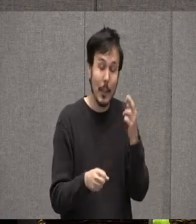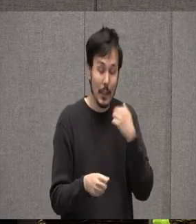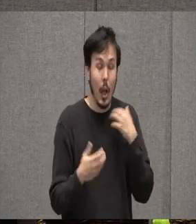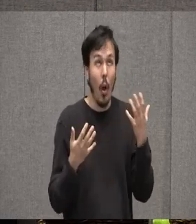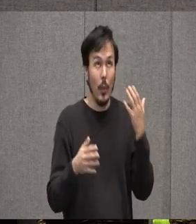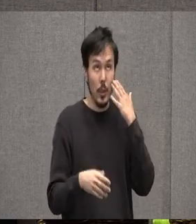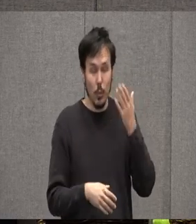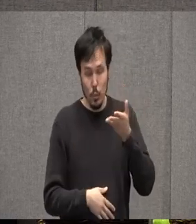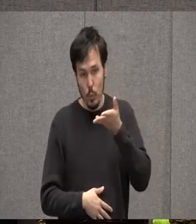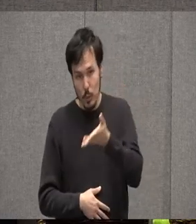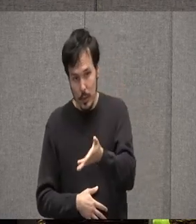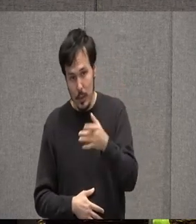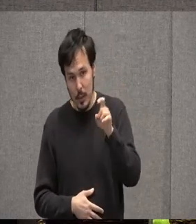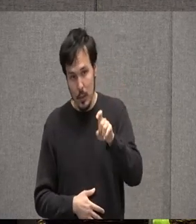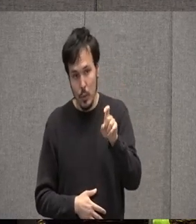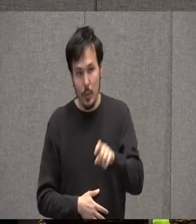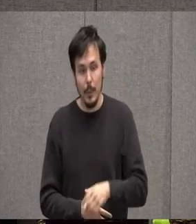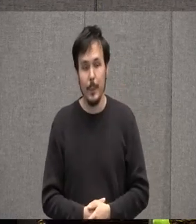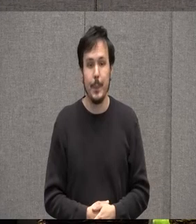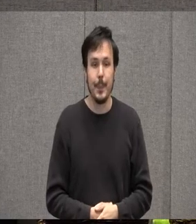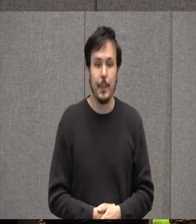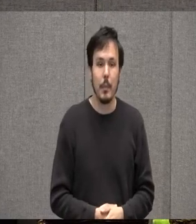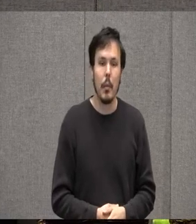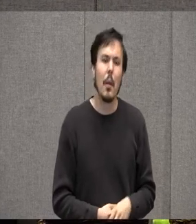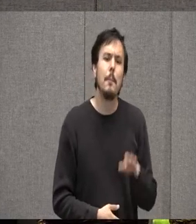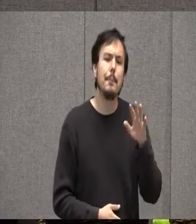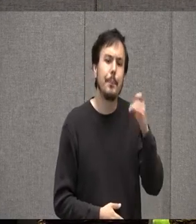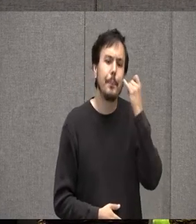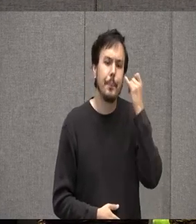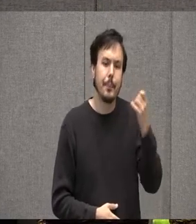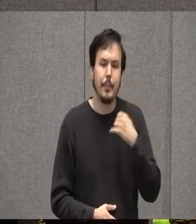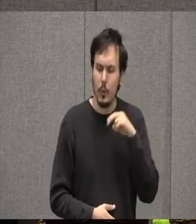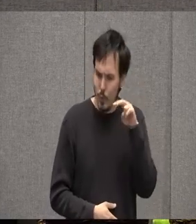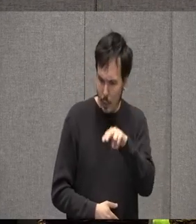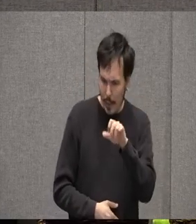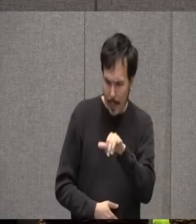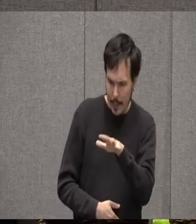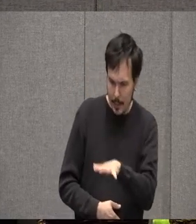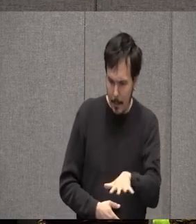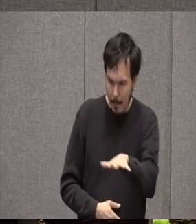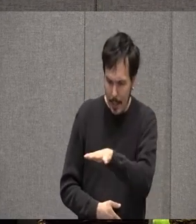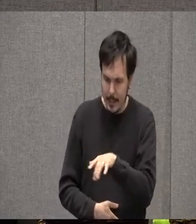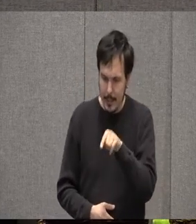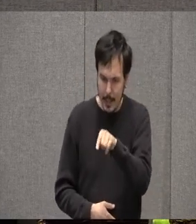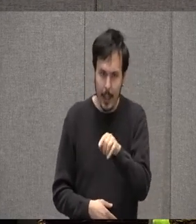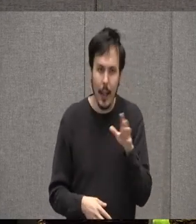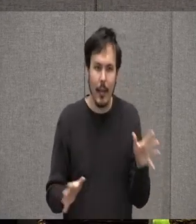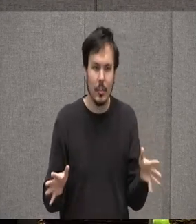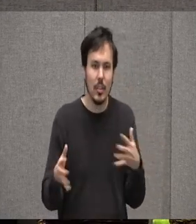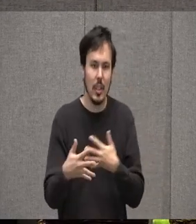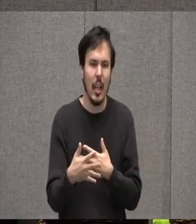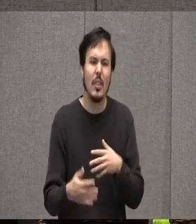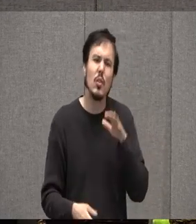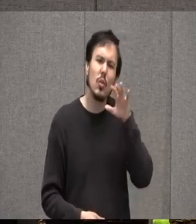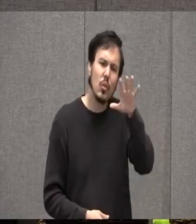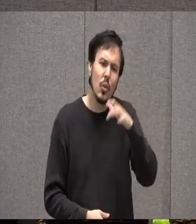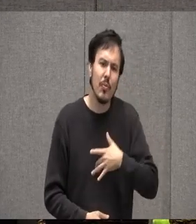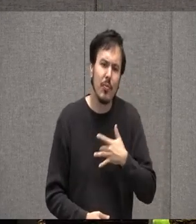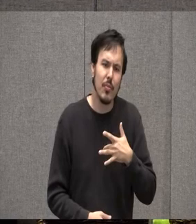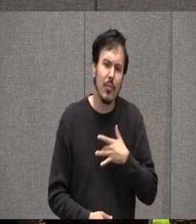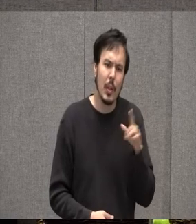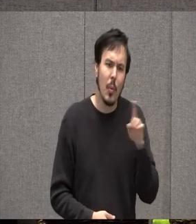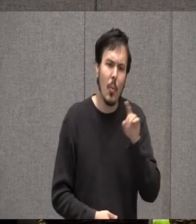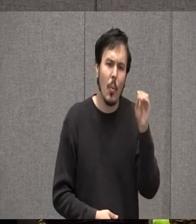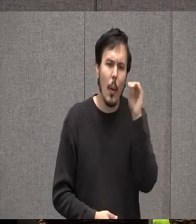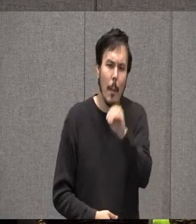there. So if we're looking at this particular space, this cage, what would you think goes inside